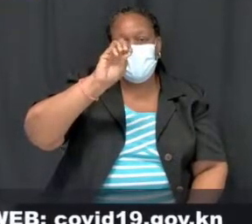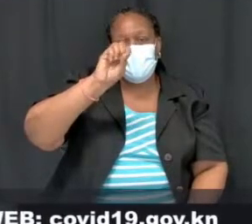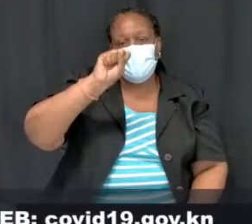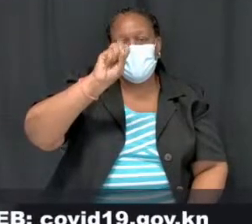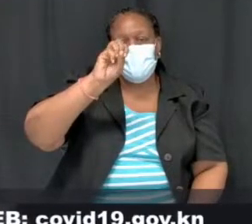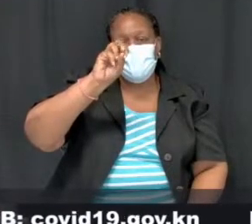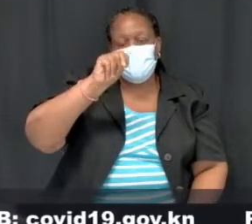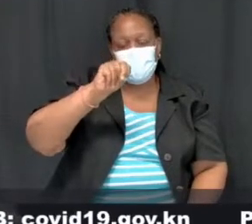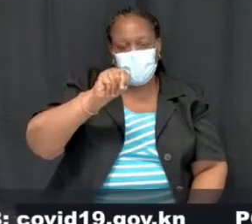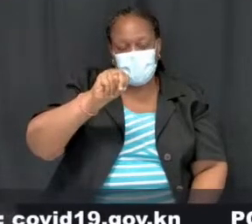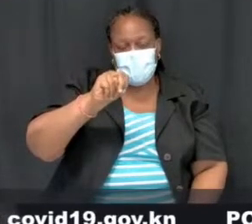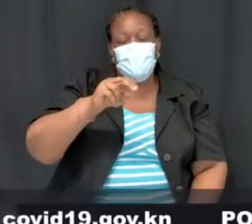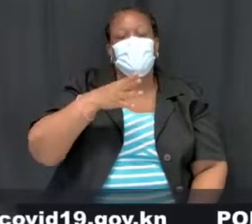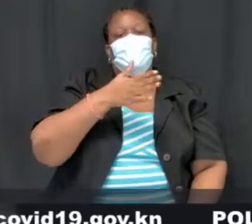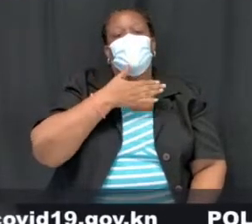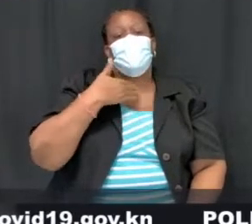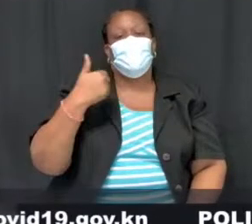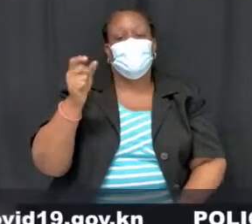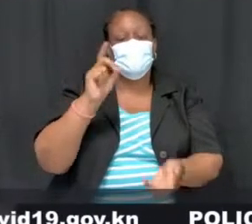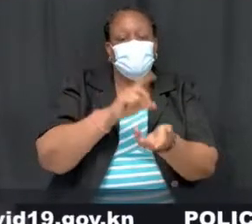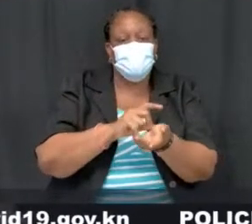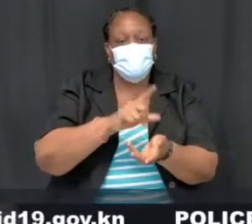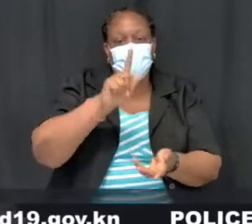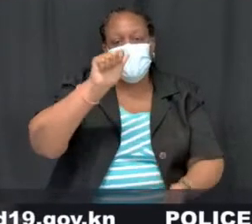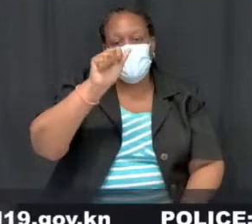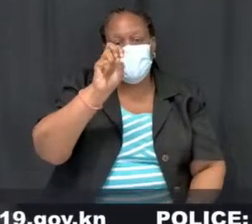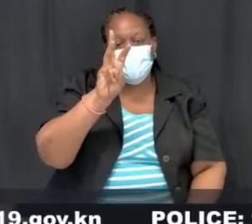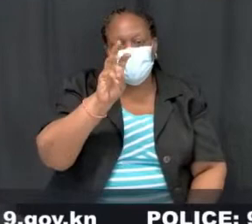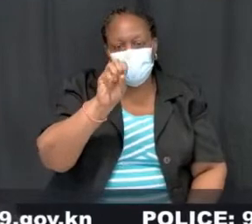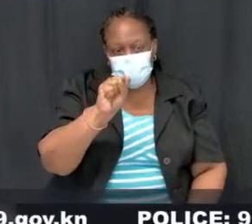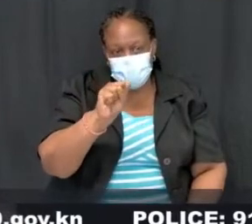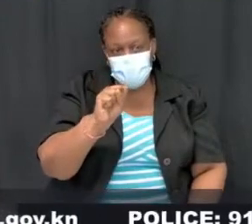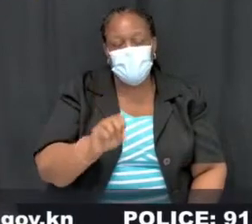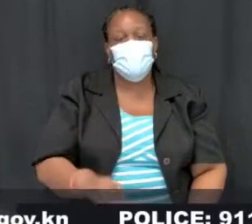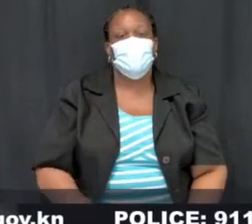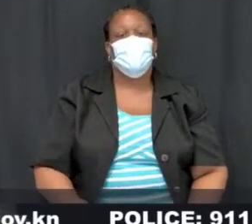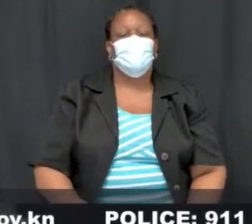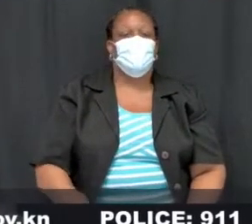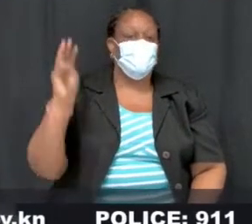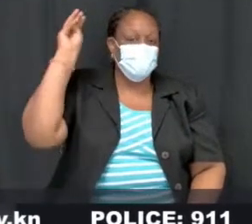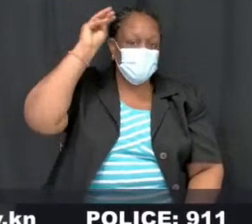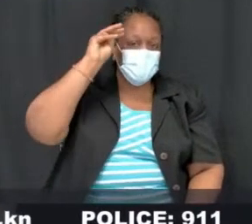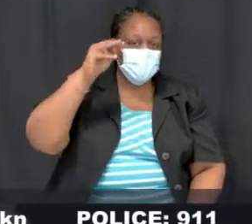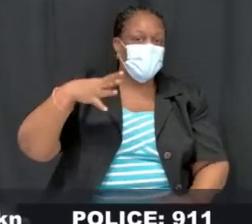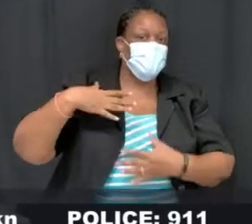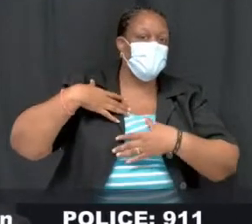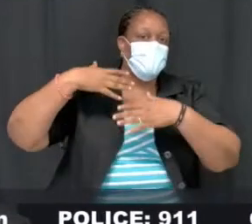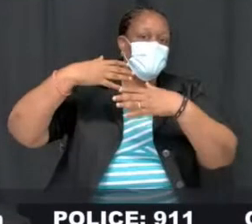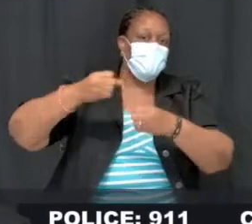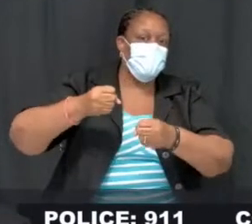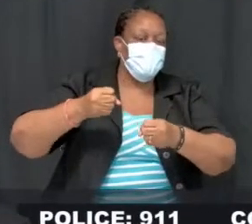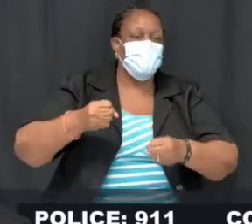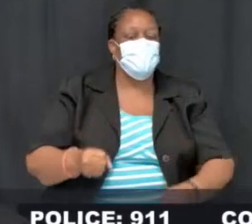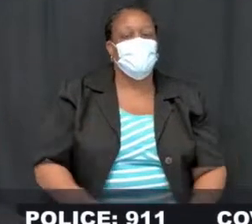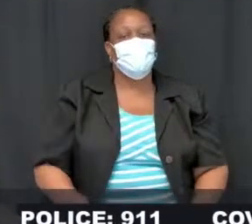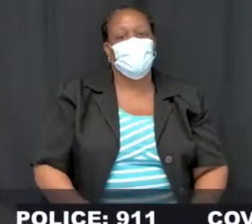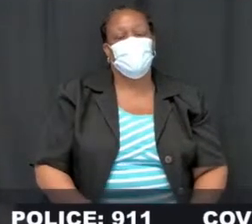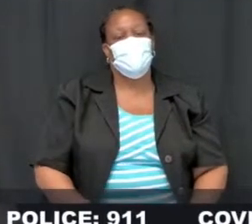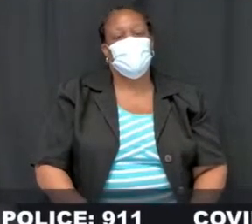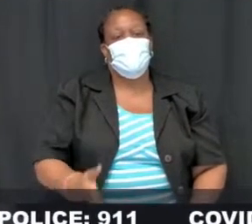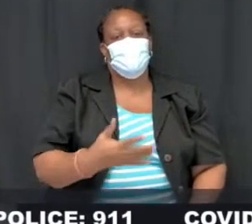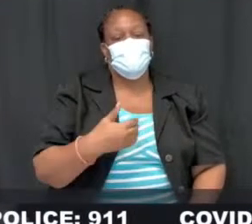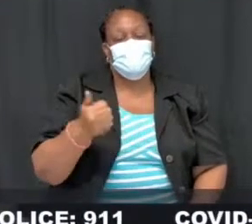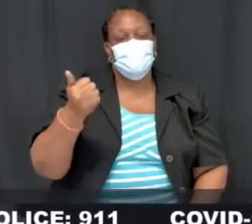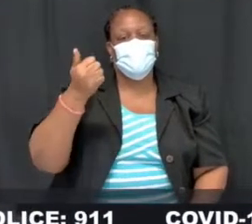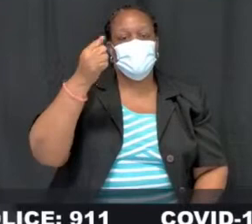Hazel Laws, our Minister of Health, Honorable Akila Byron Nisbet. We want to thank Mr.